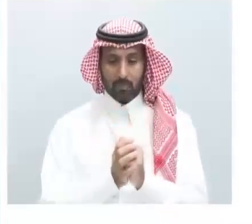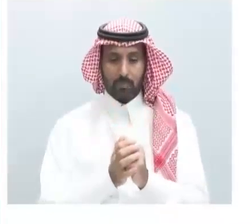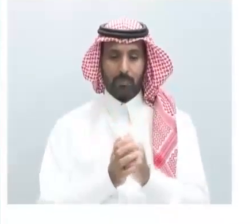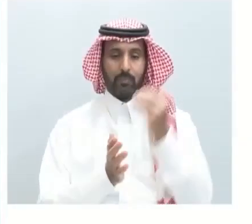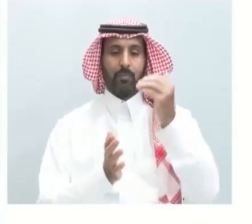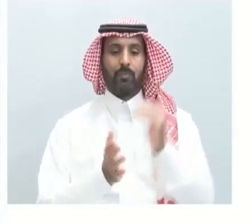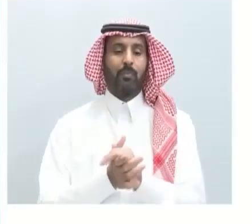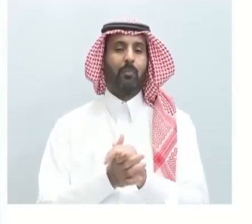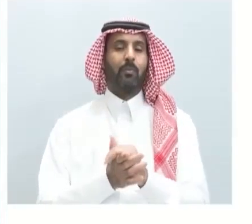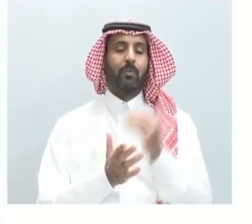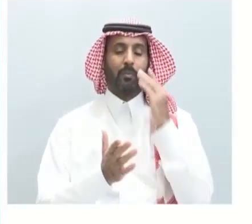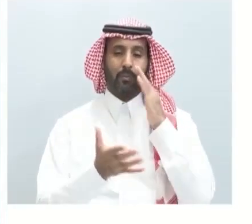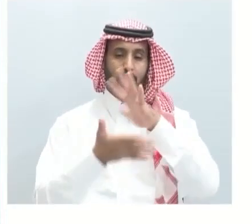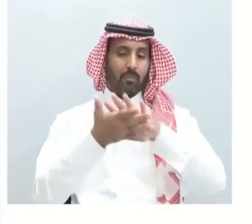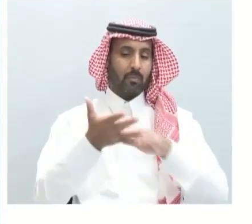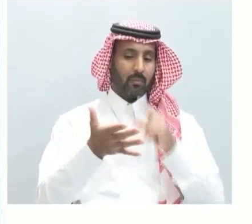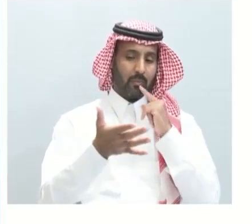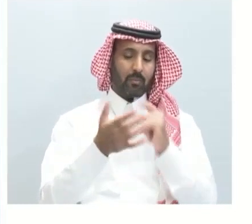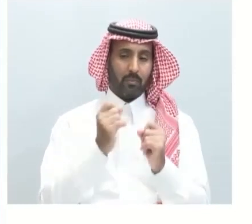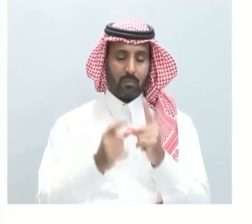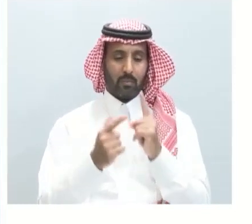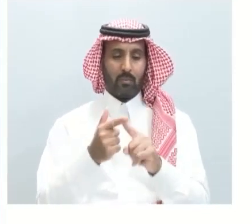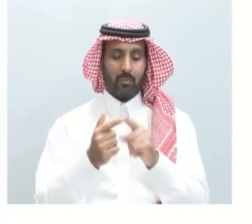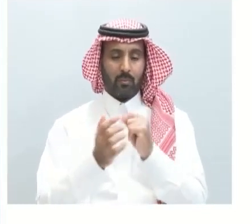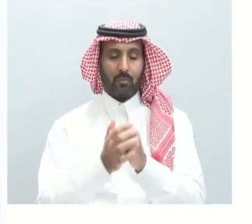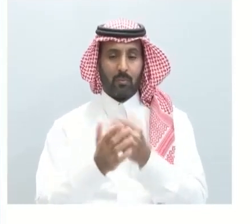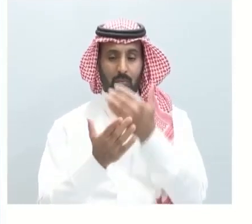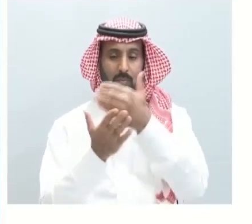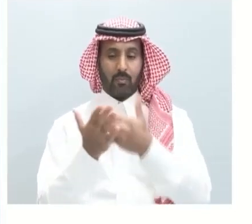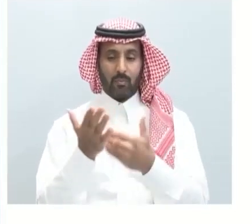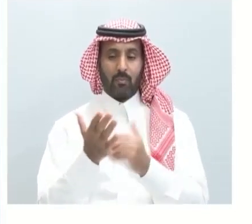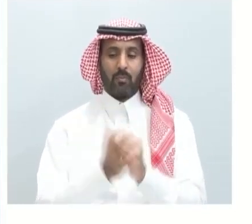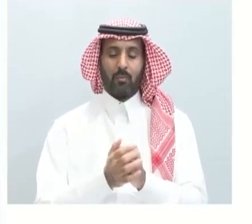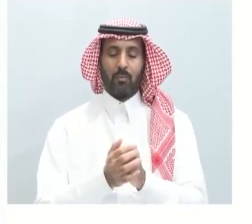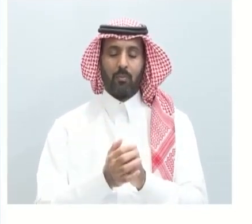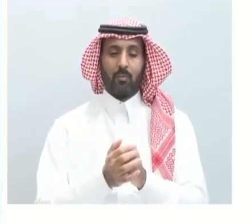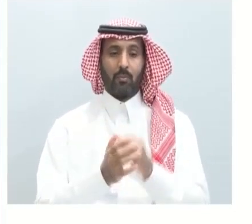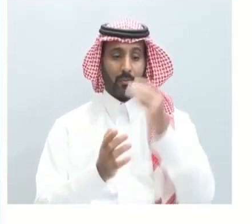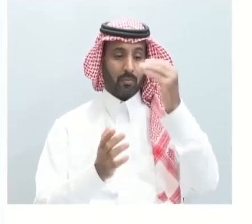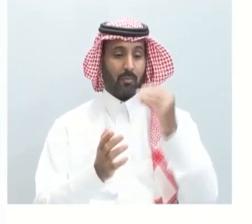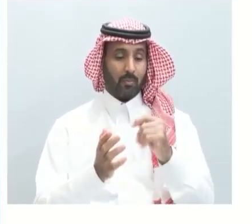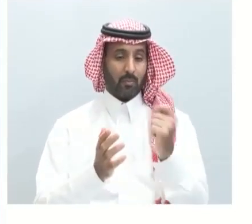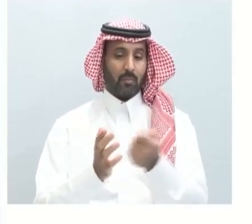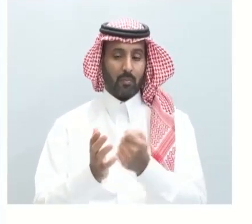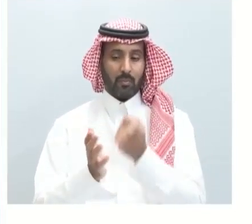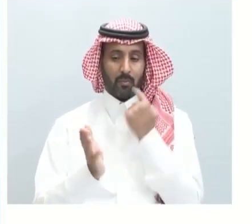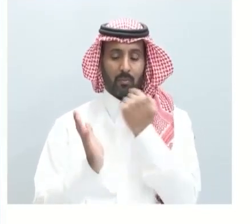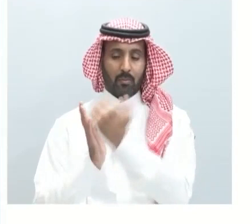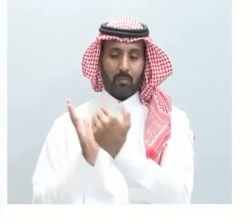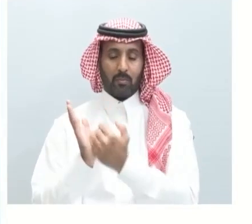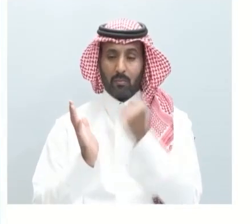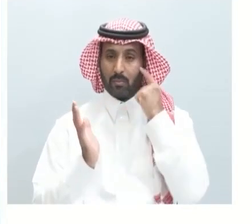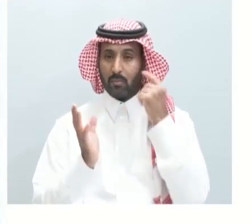essay look at the chart or web on the page this is a for this is a format often used to for